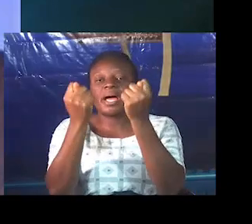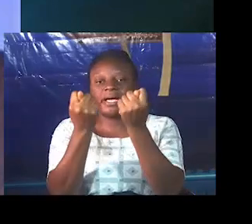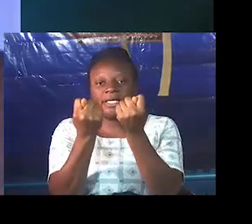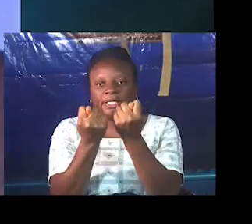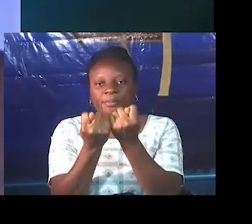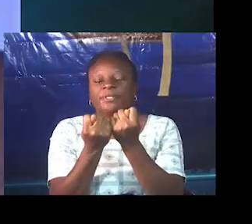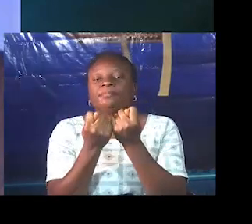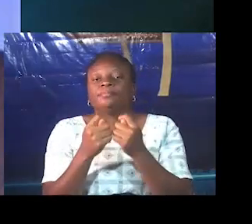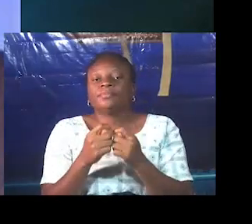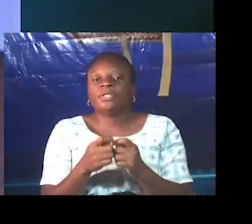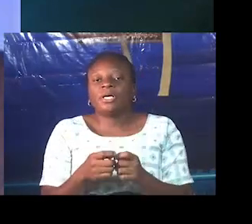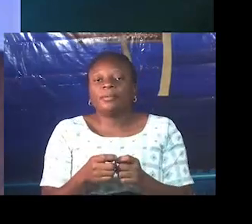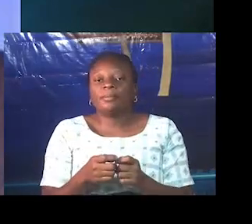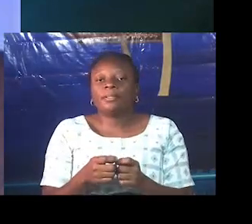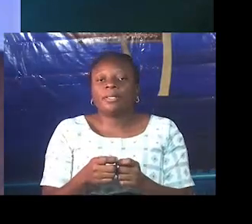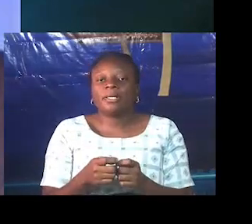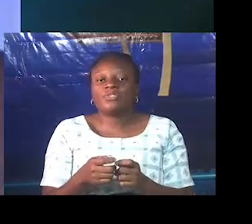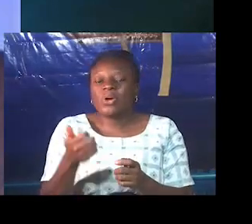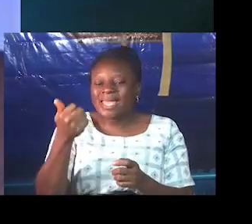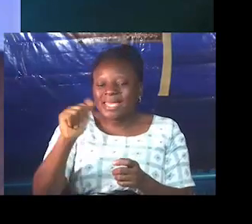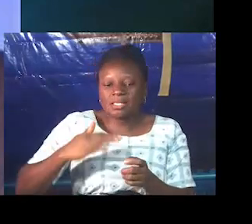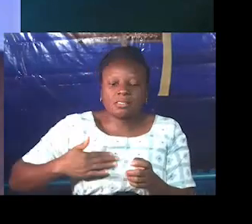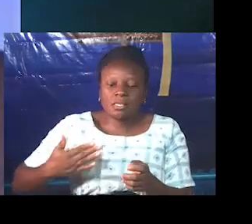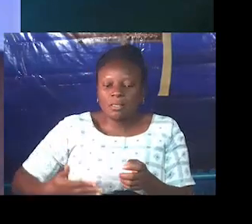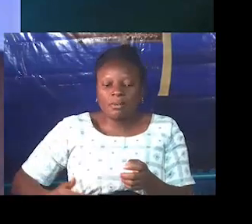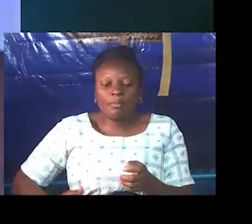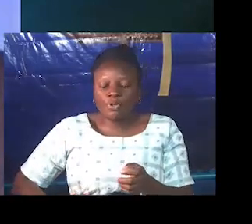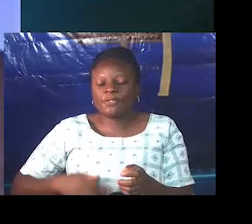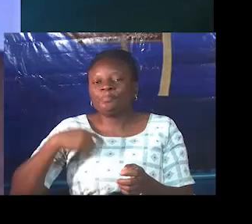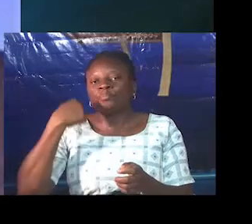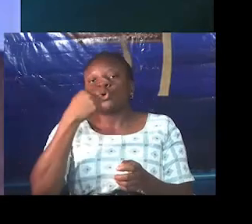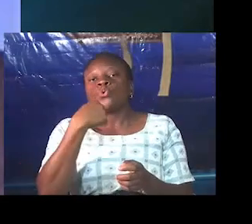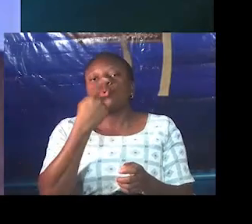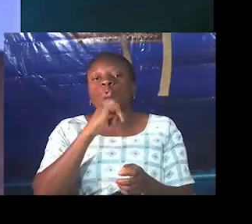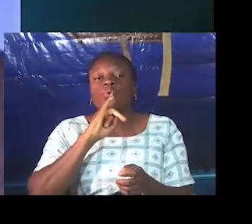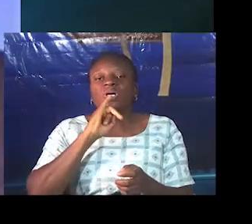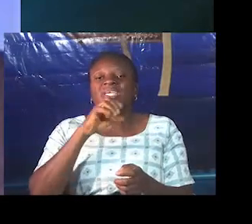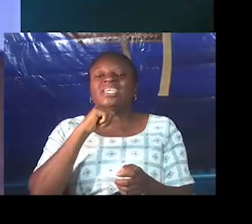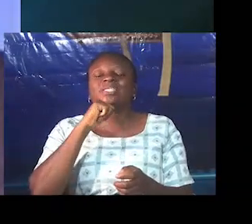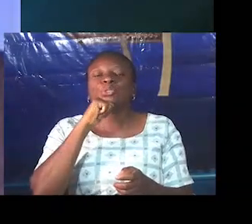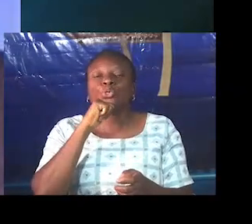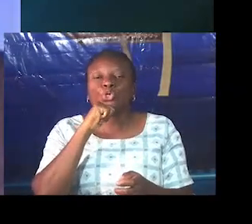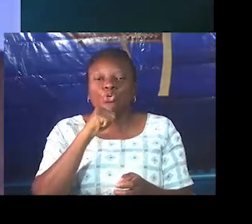In this new life, what nationality, your nationality, or race, or education,